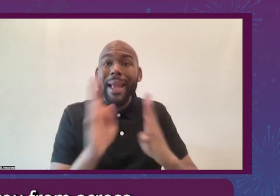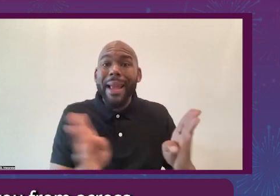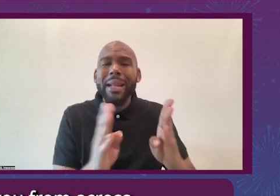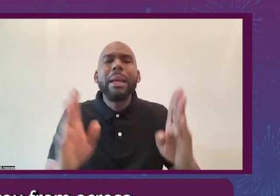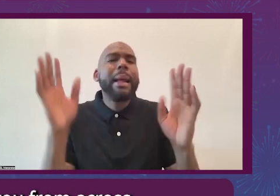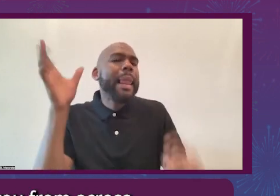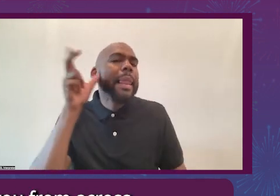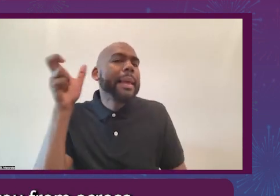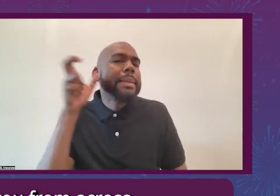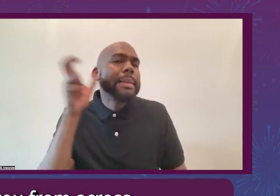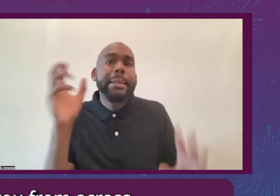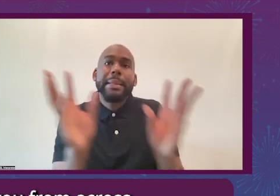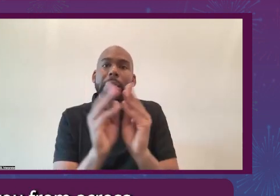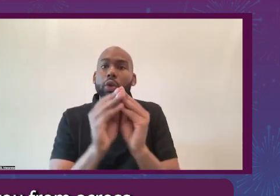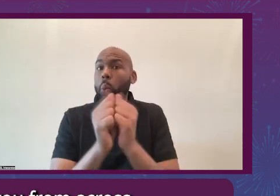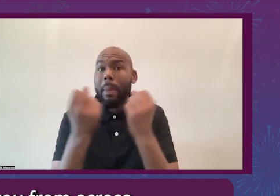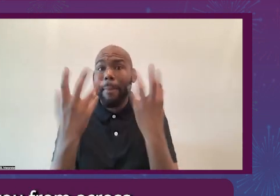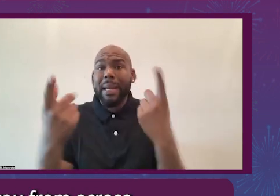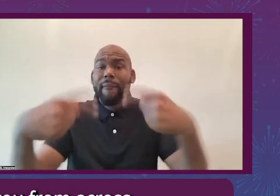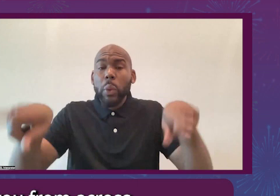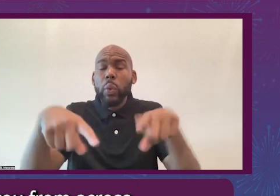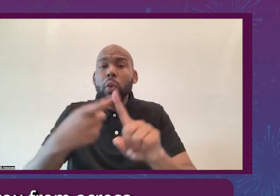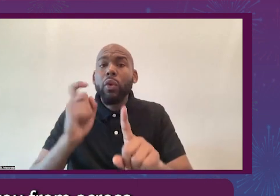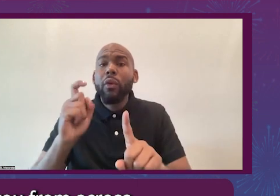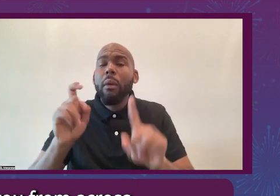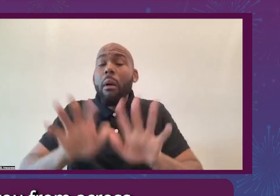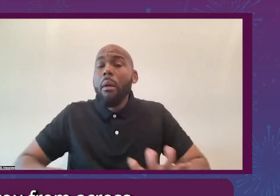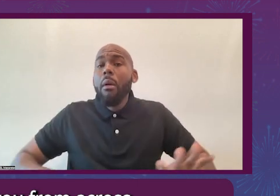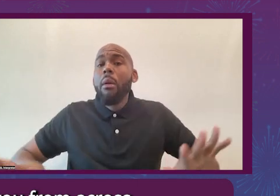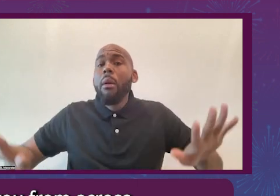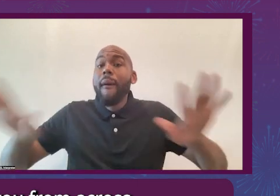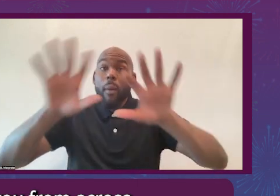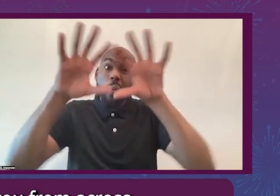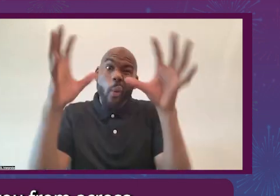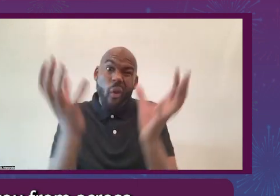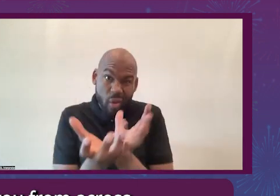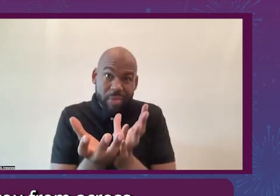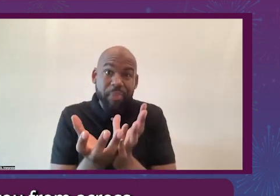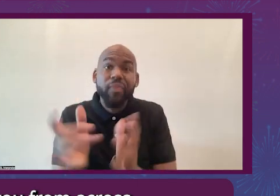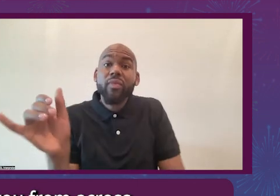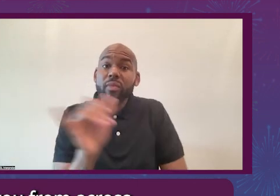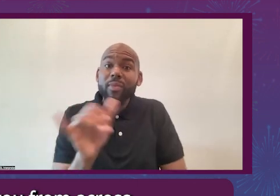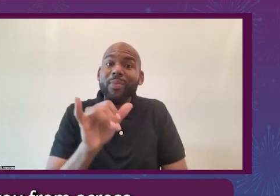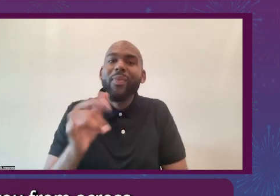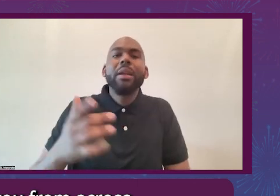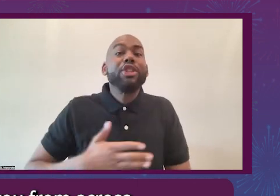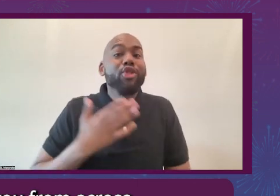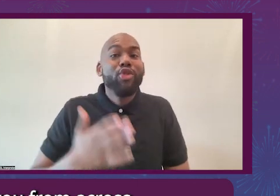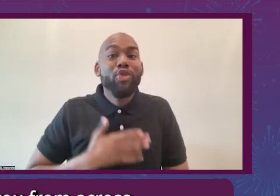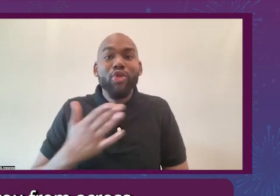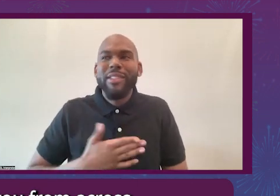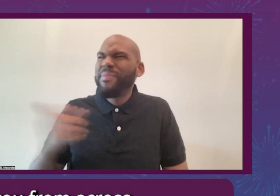listening sessions with many of you from across the planet. We have also been